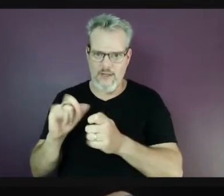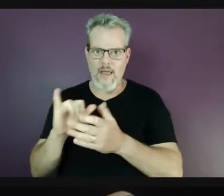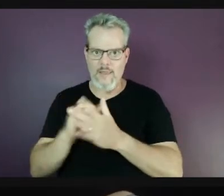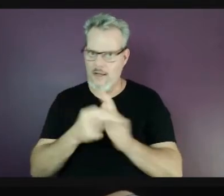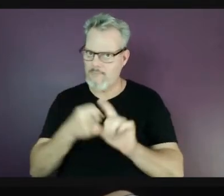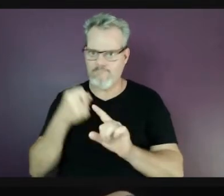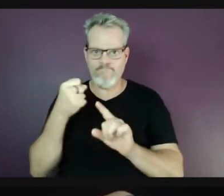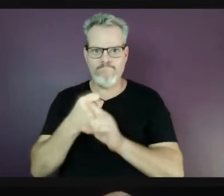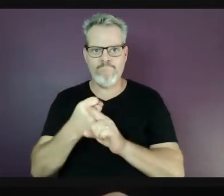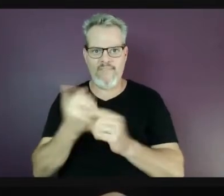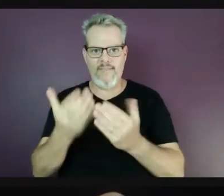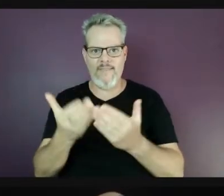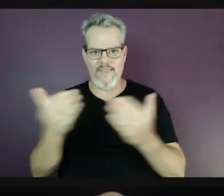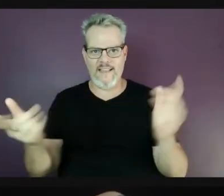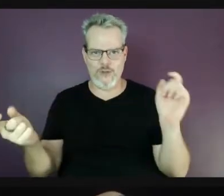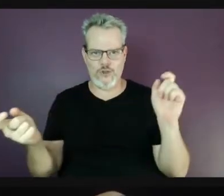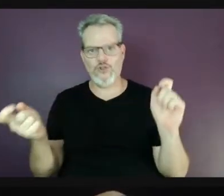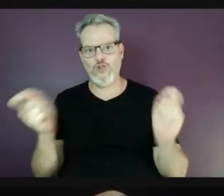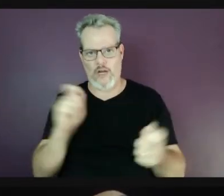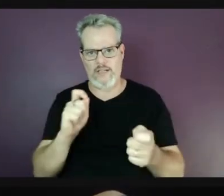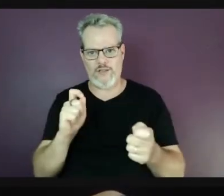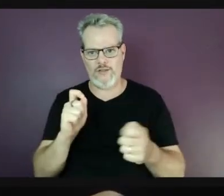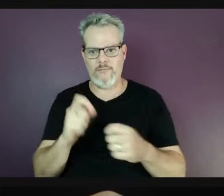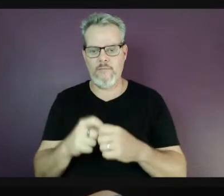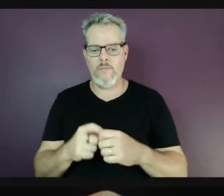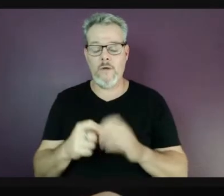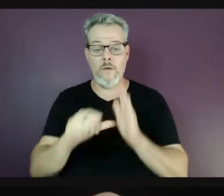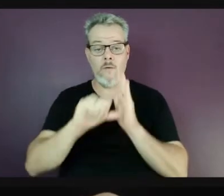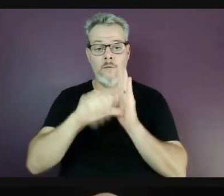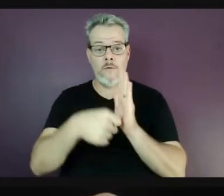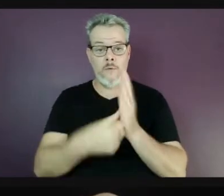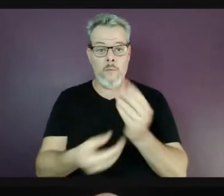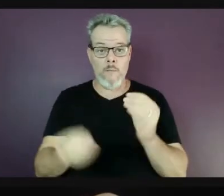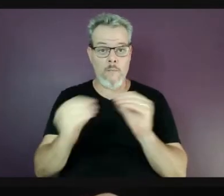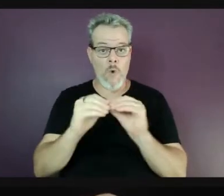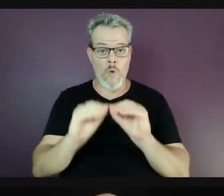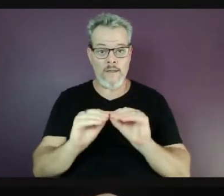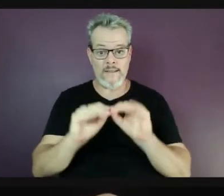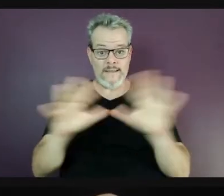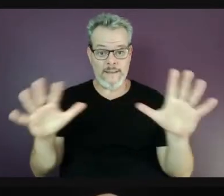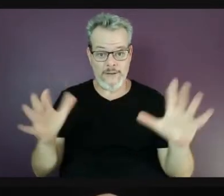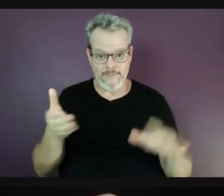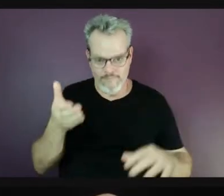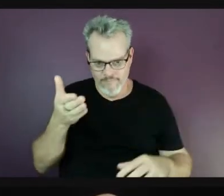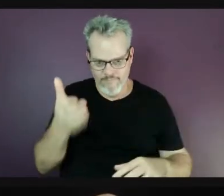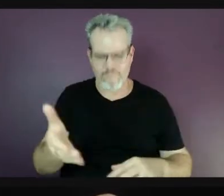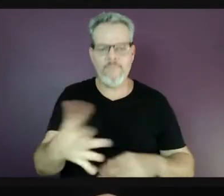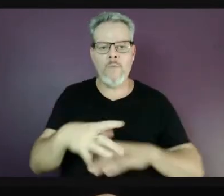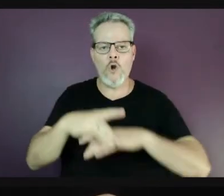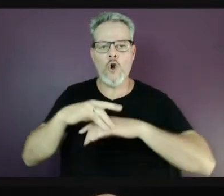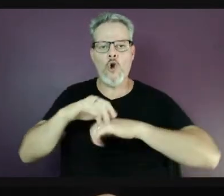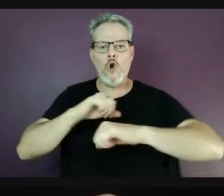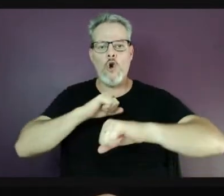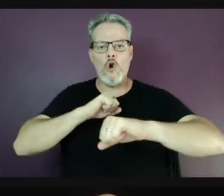there. So to illustrate this a little more easily, here are earthquakes,